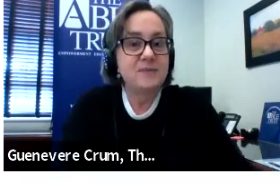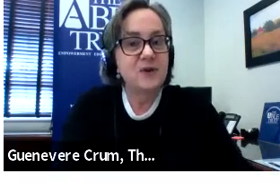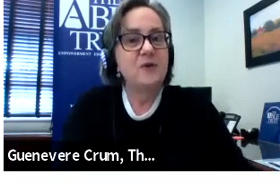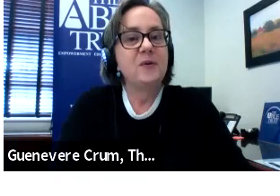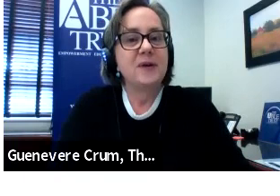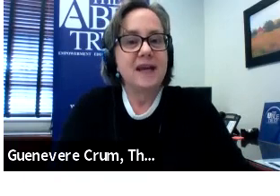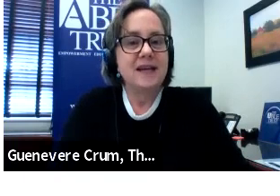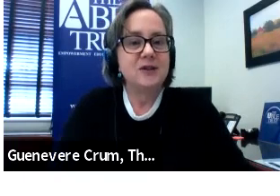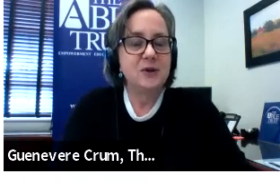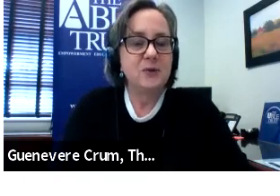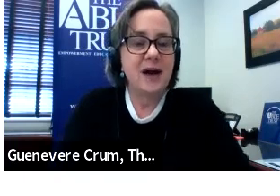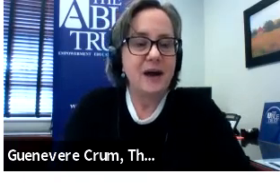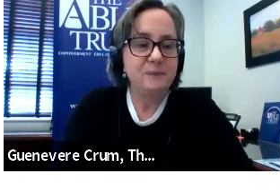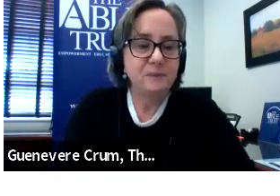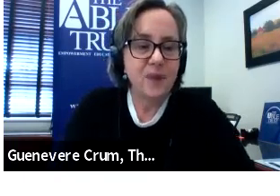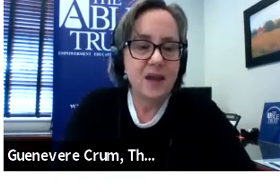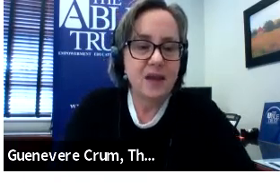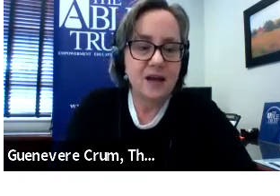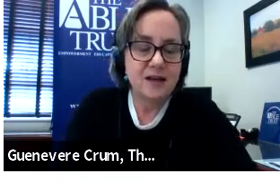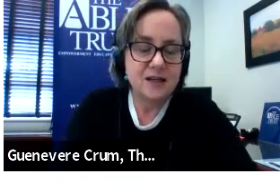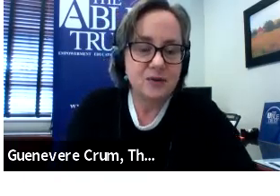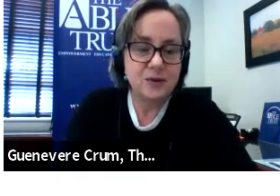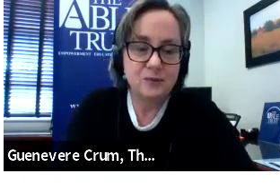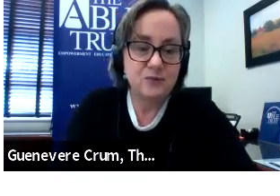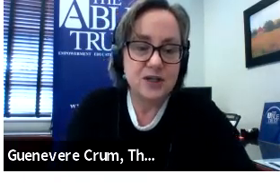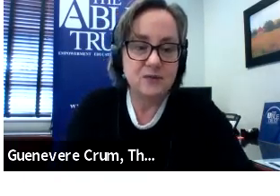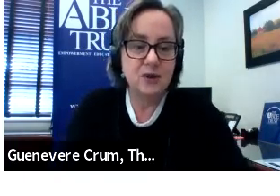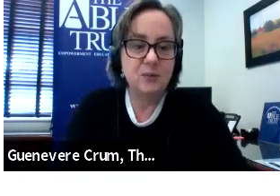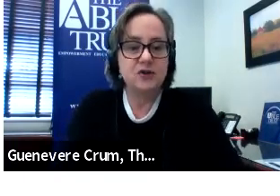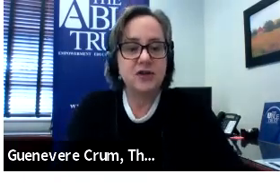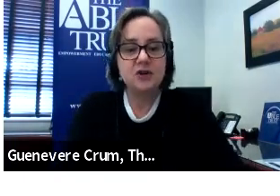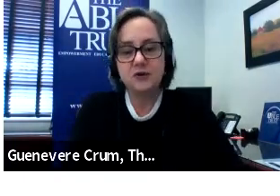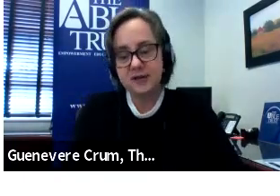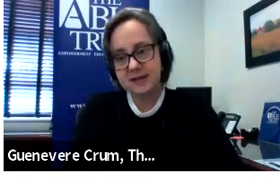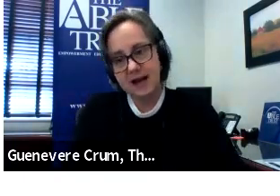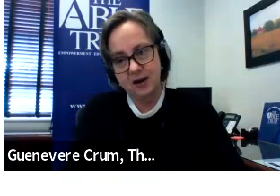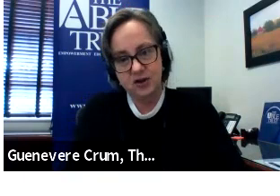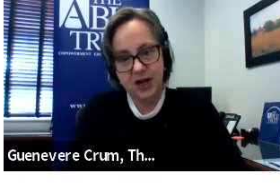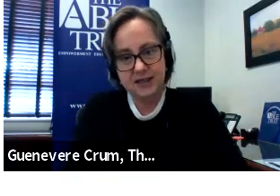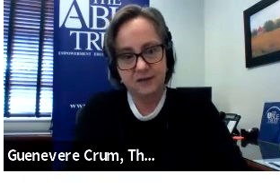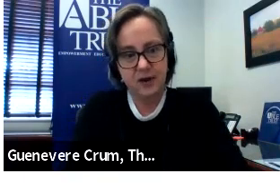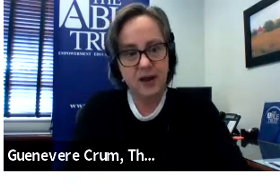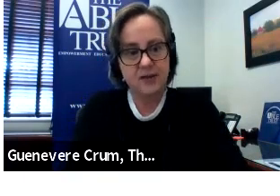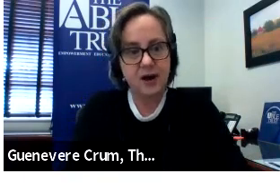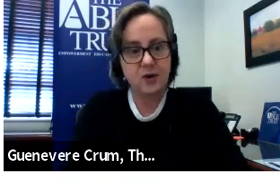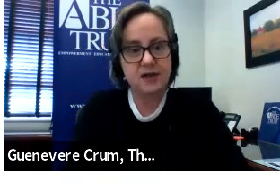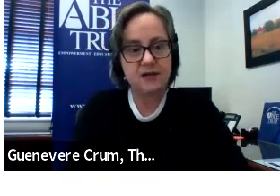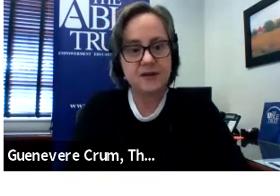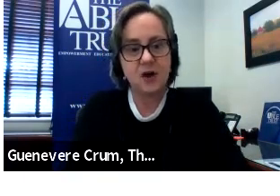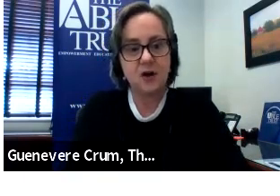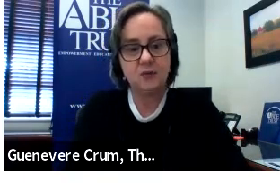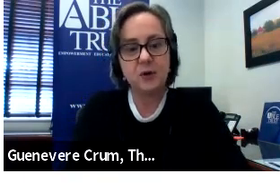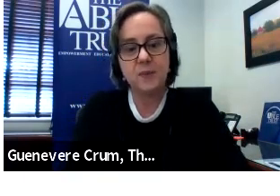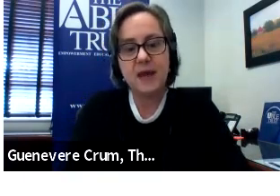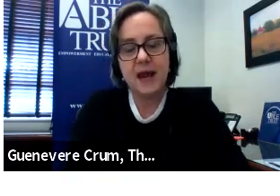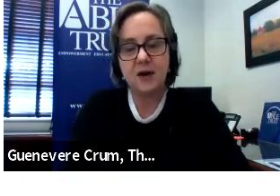So now I'm so excited to, it's just a real pleasure to introduce the CIL in Jacksonville, and they are going to